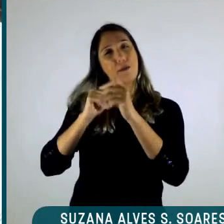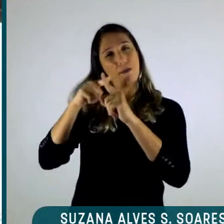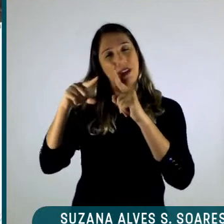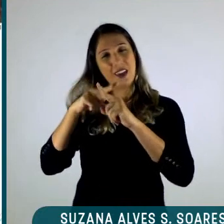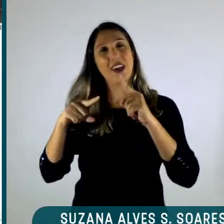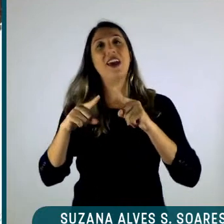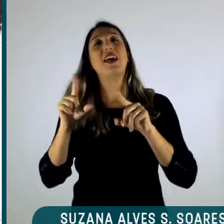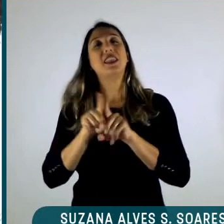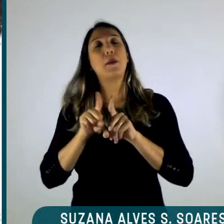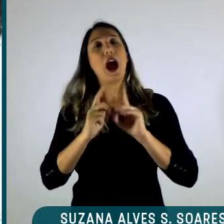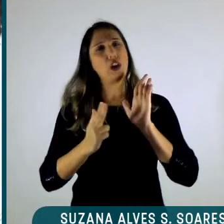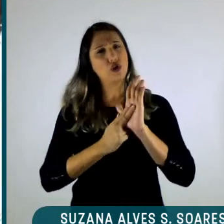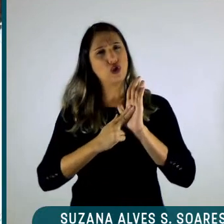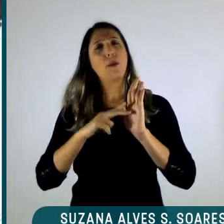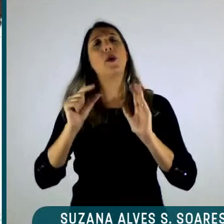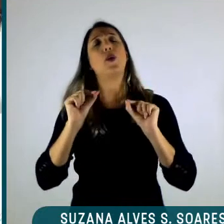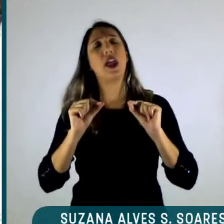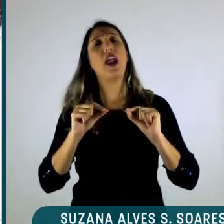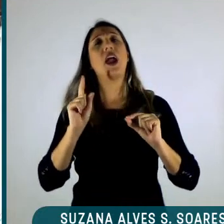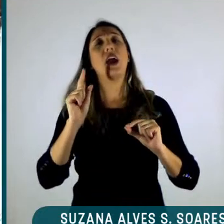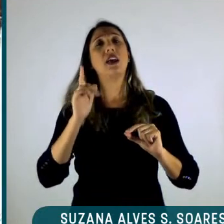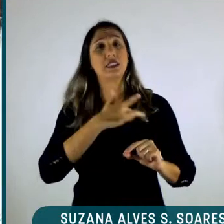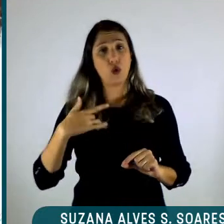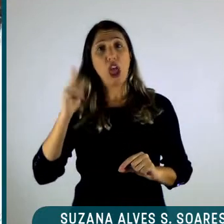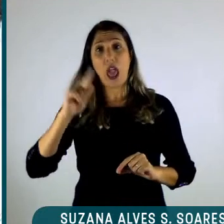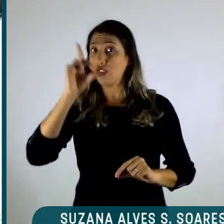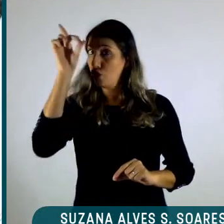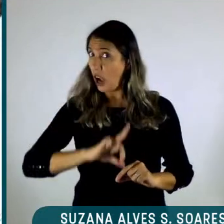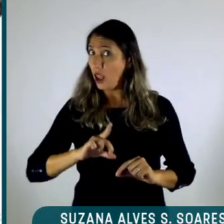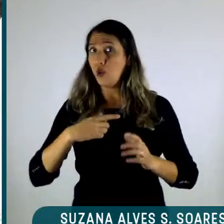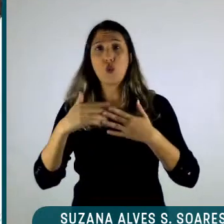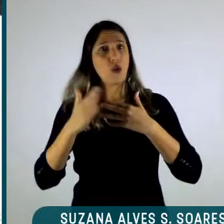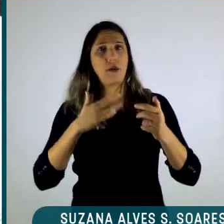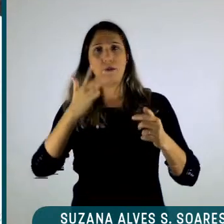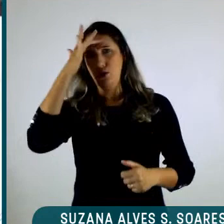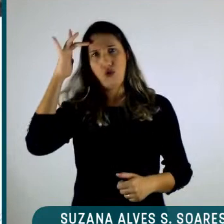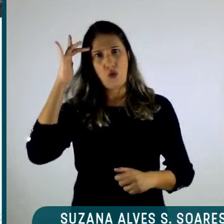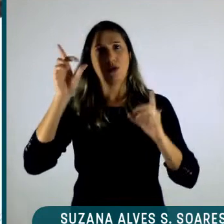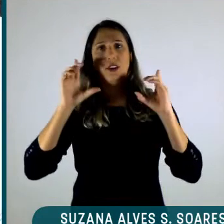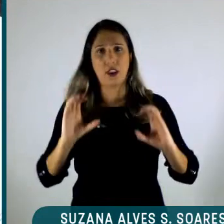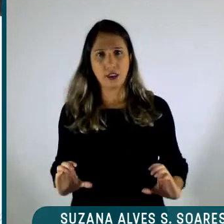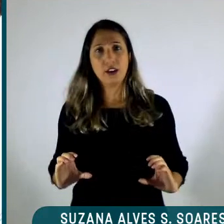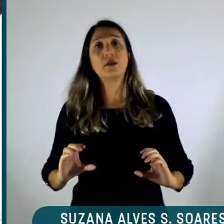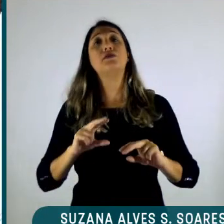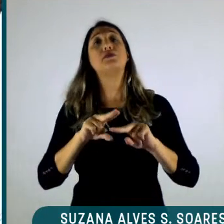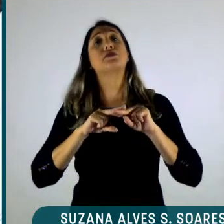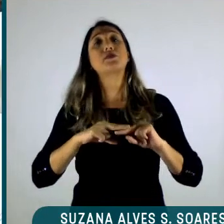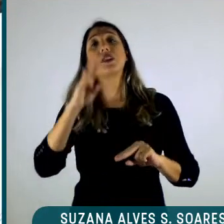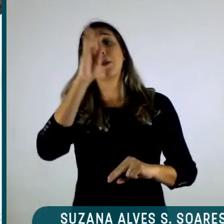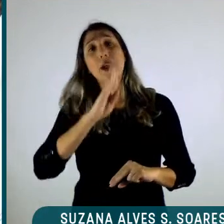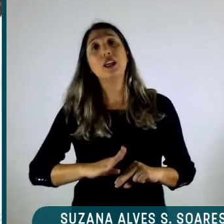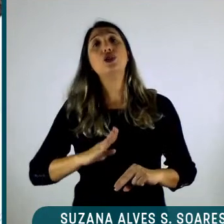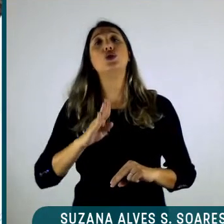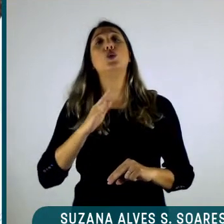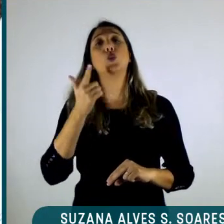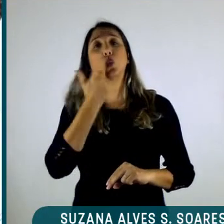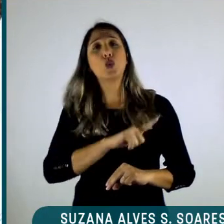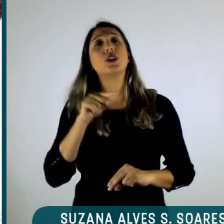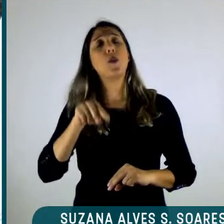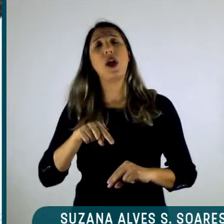NHS and other models that are very similar and that assume that health is a right of the citizen.